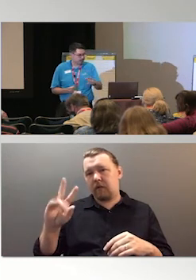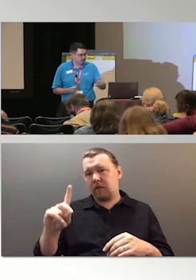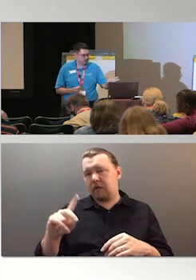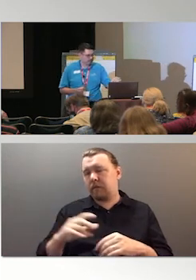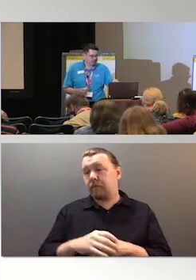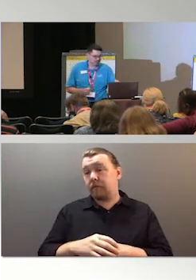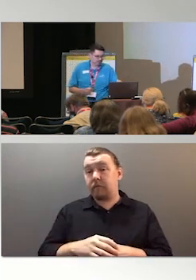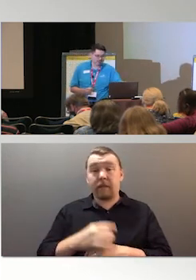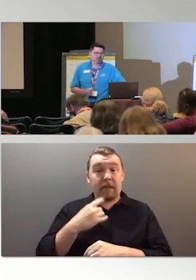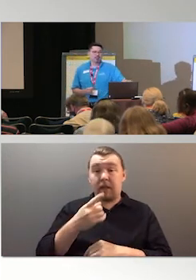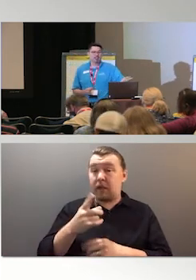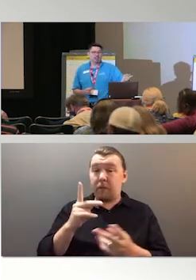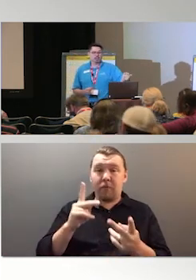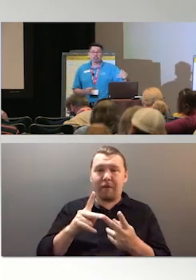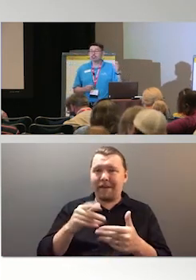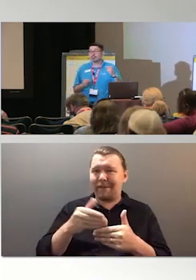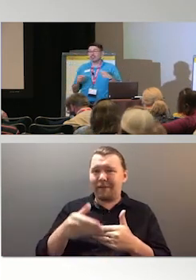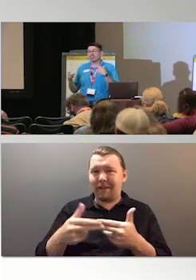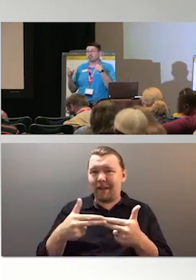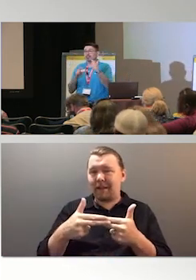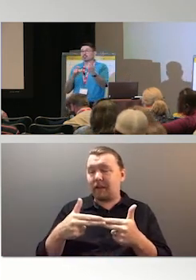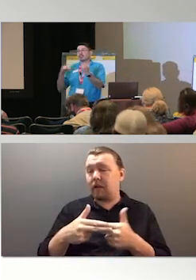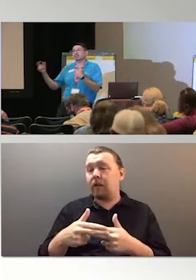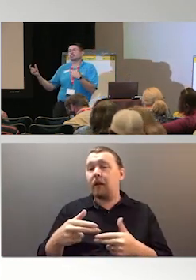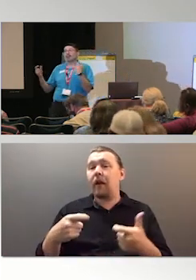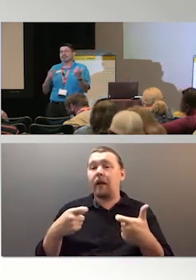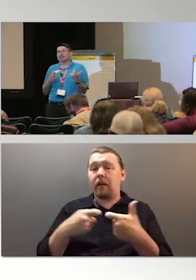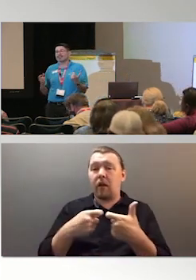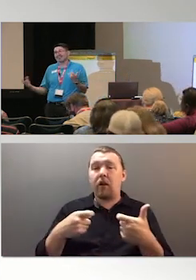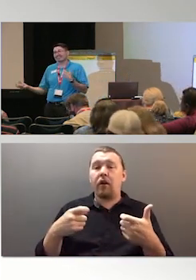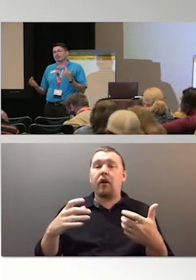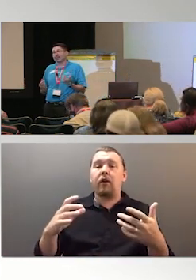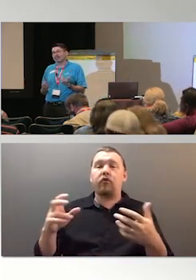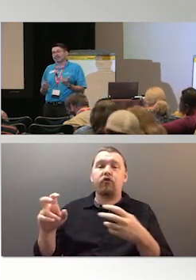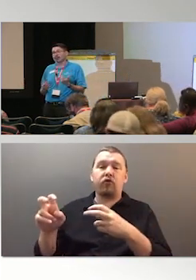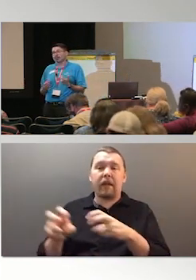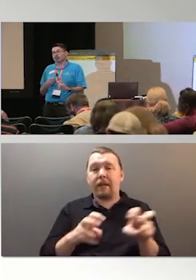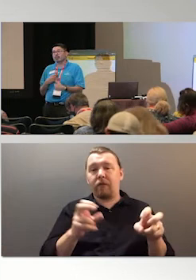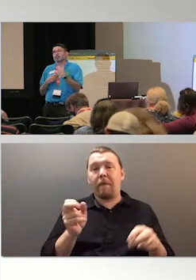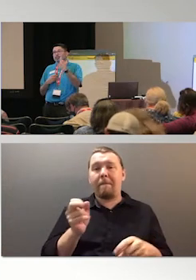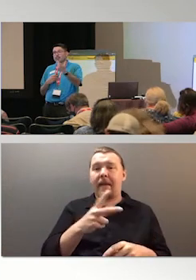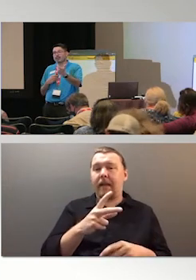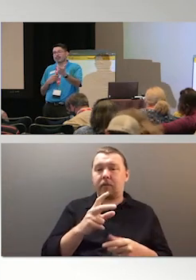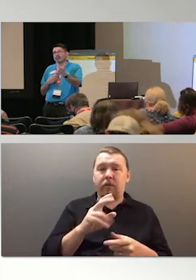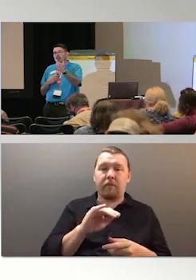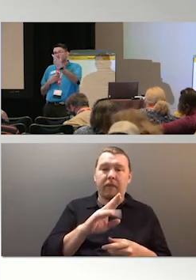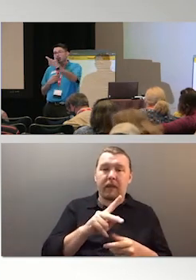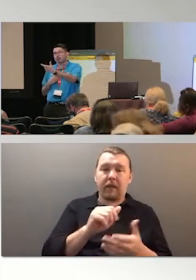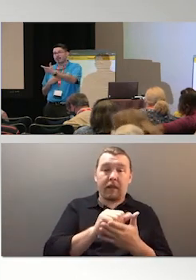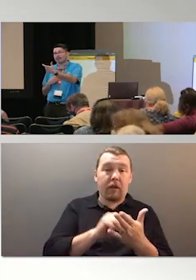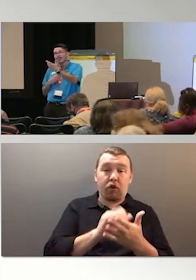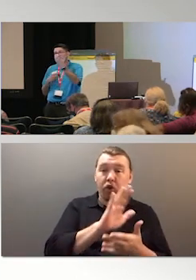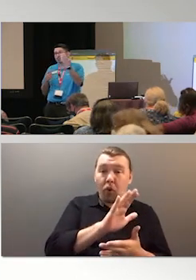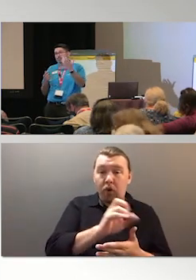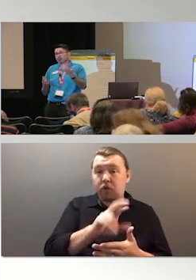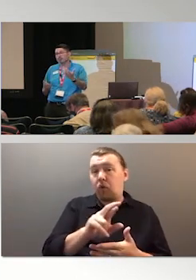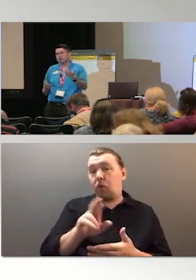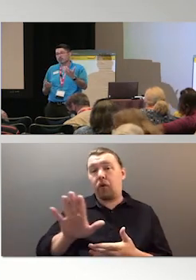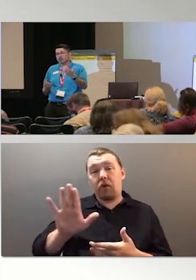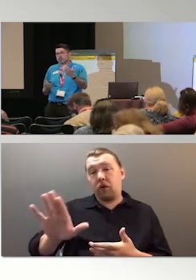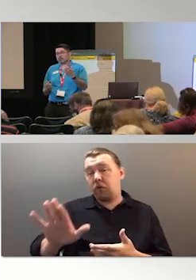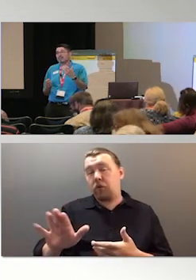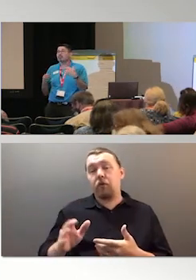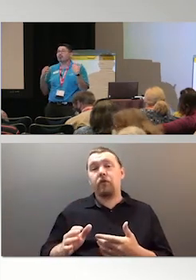you, you guys are perfect. You can do an electronic transfer back to a connected bank account, whether it be your bank account or her bank account. It's up to